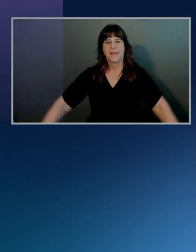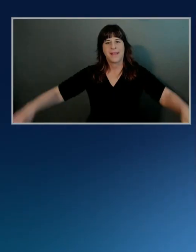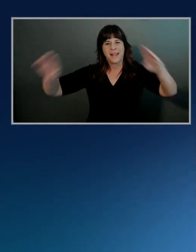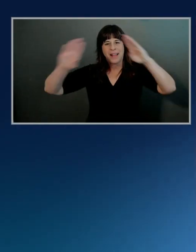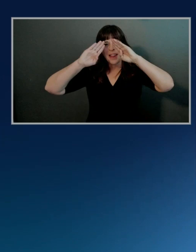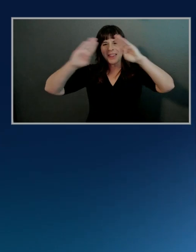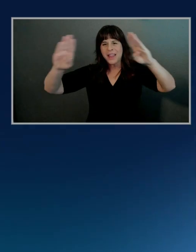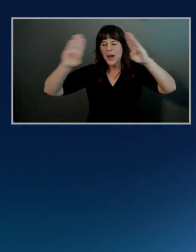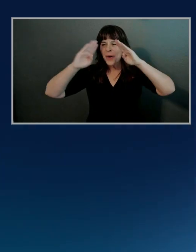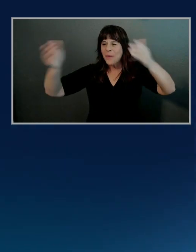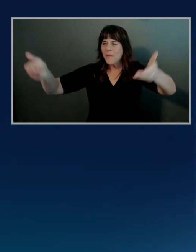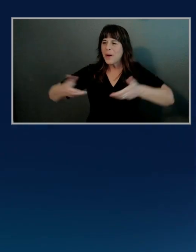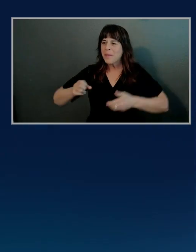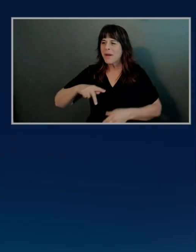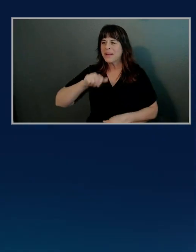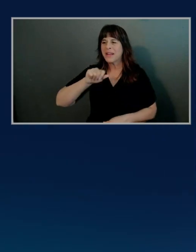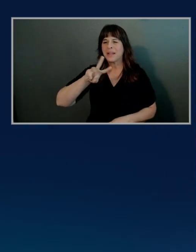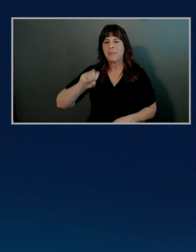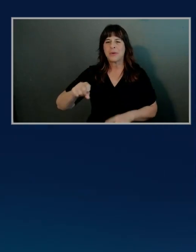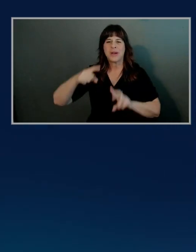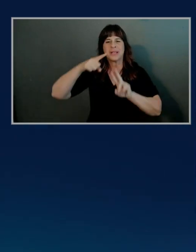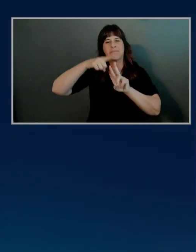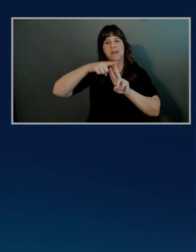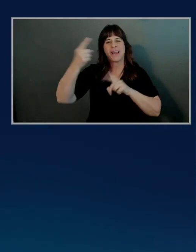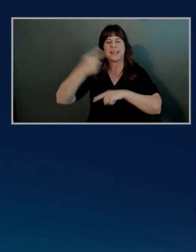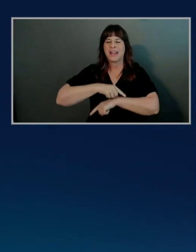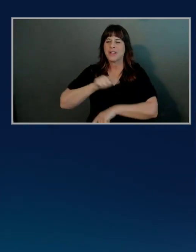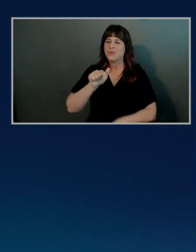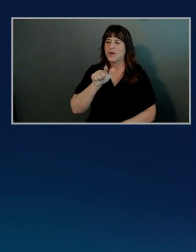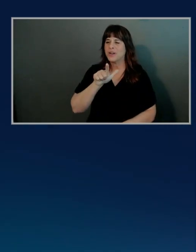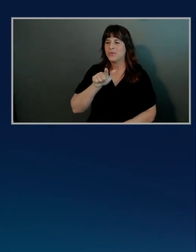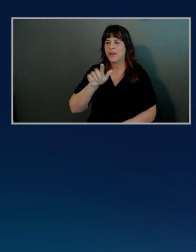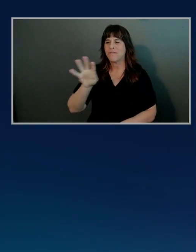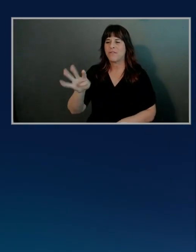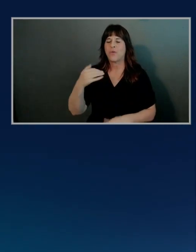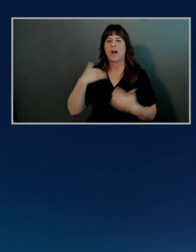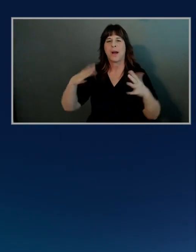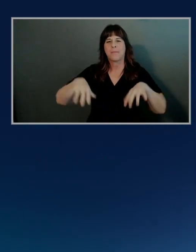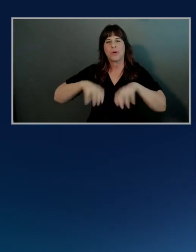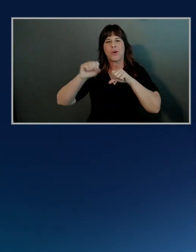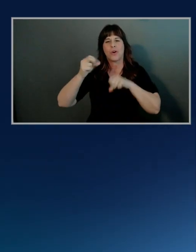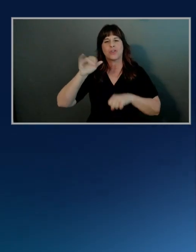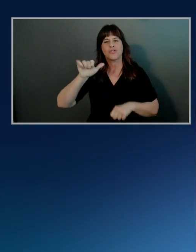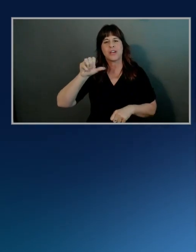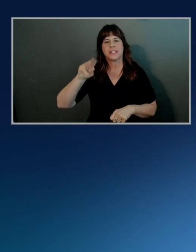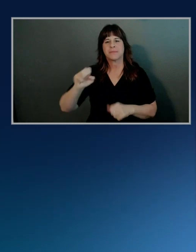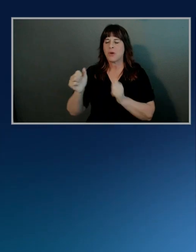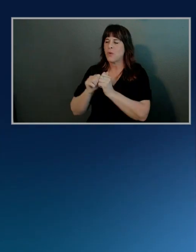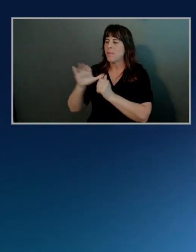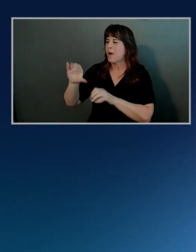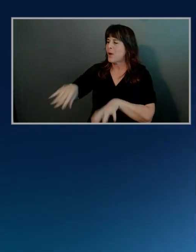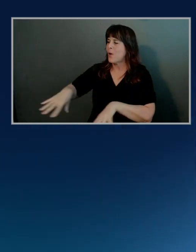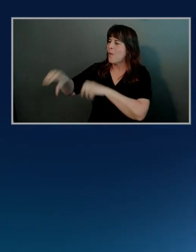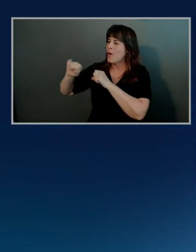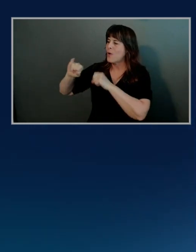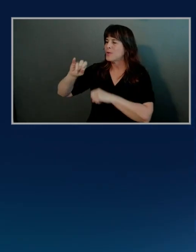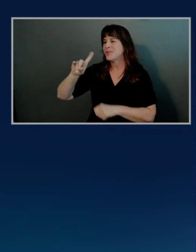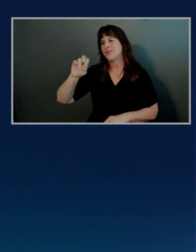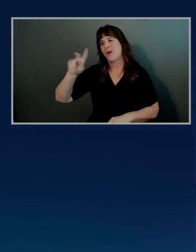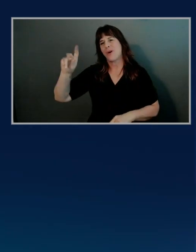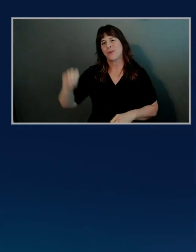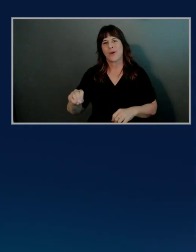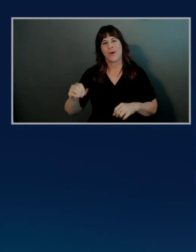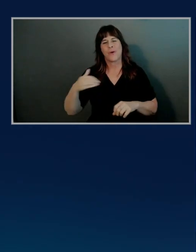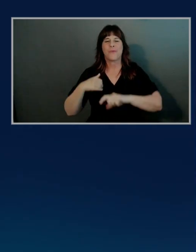and welcome back to AWS Pi Day 2024. I'm your host, Jasmine, joined here with my co-host, Darko. Hey. We have